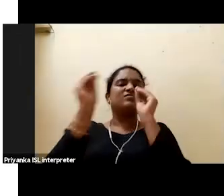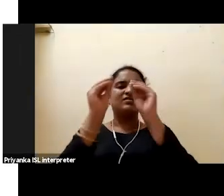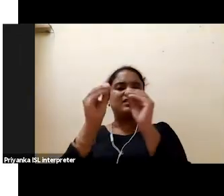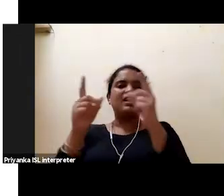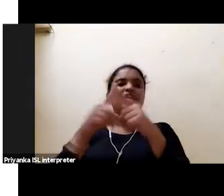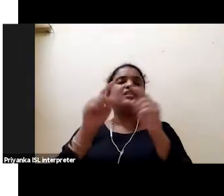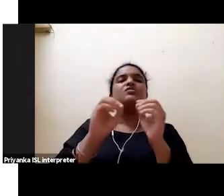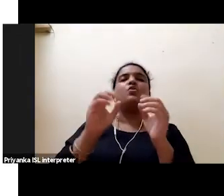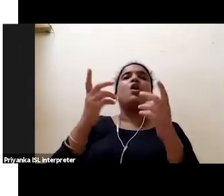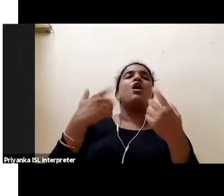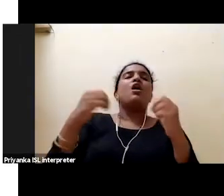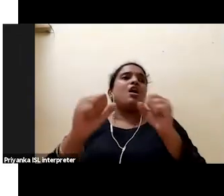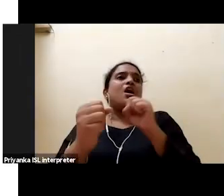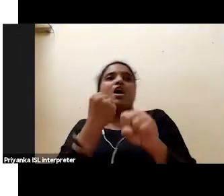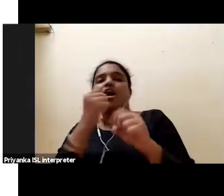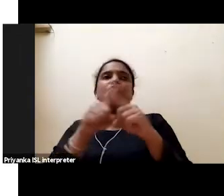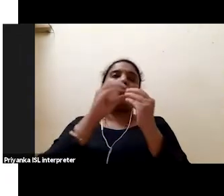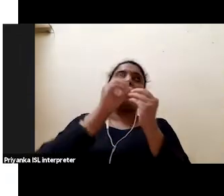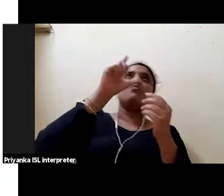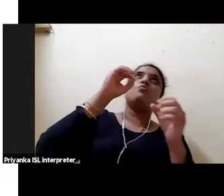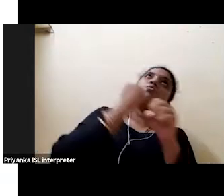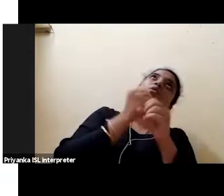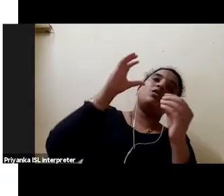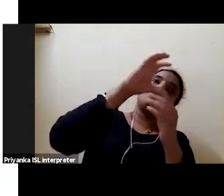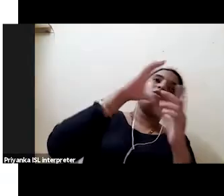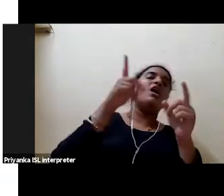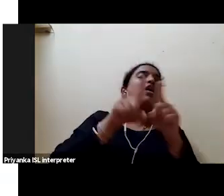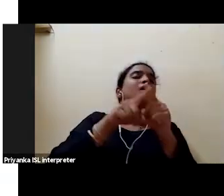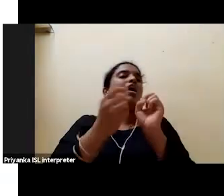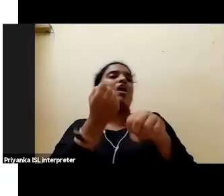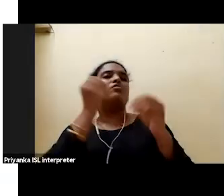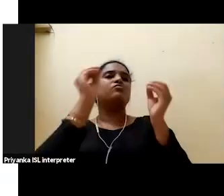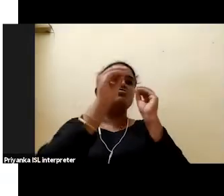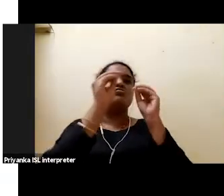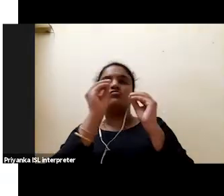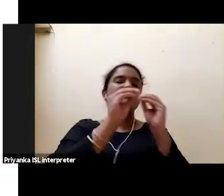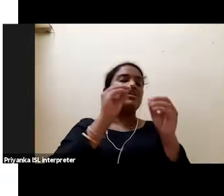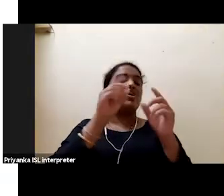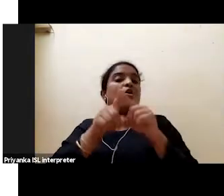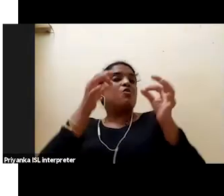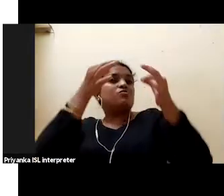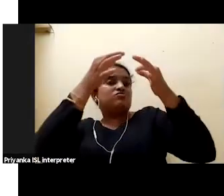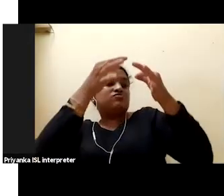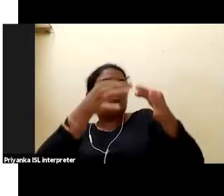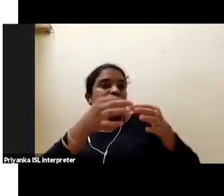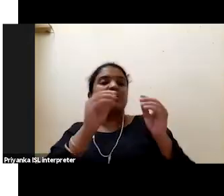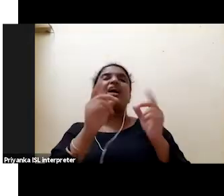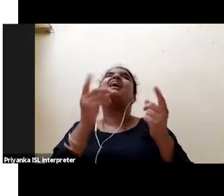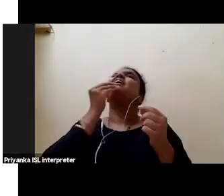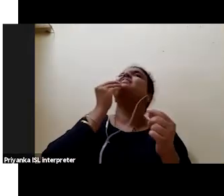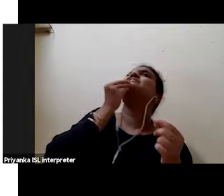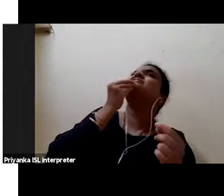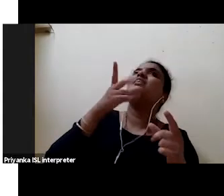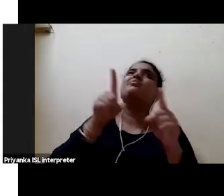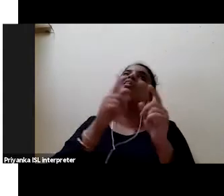a blog. And like we'll discuss a bit later, a blog has got a lot of things going on, and it's not just easy